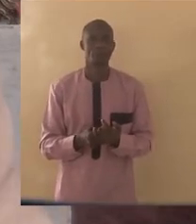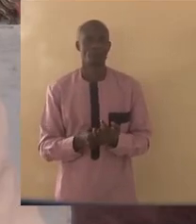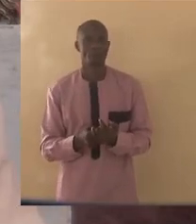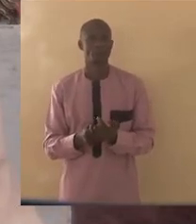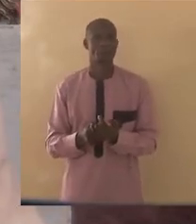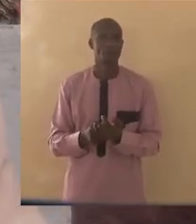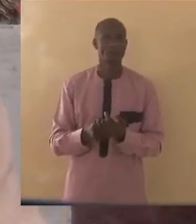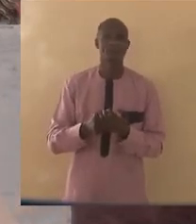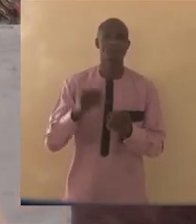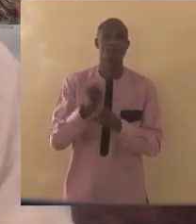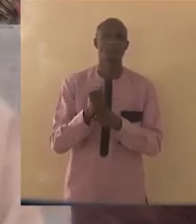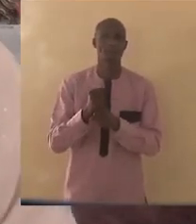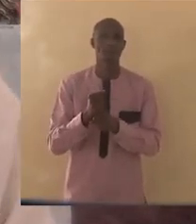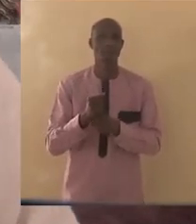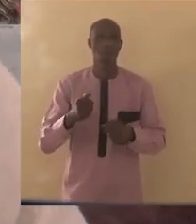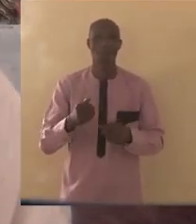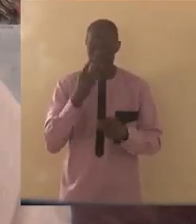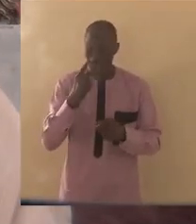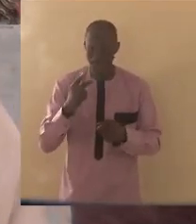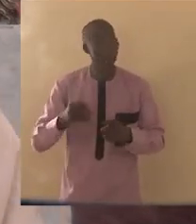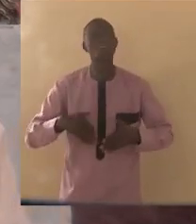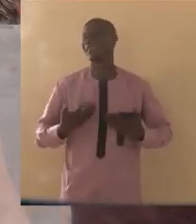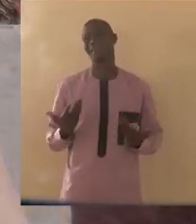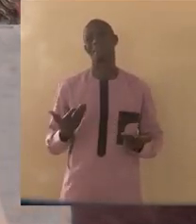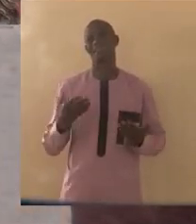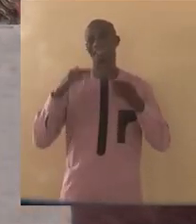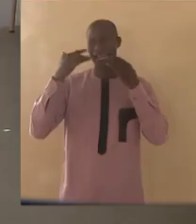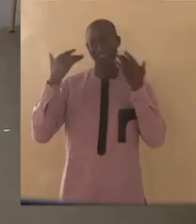got ring in her finger. She did like this.